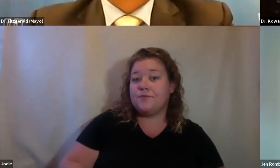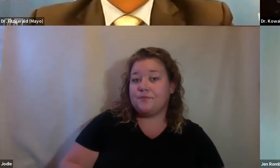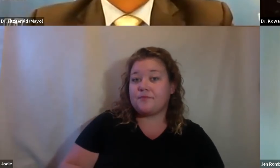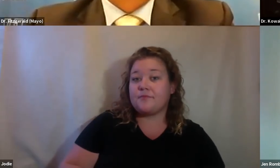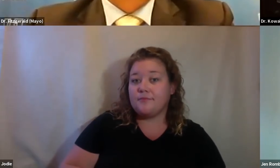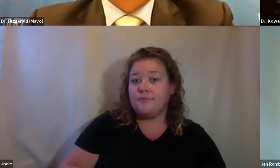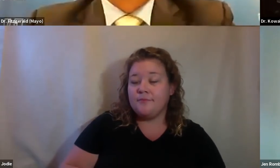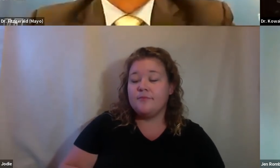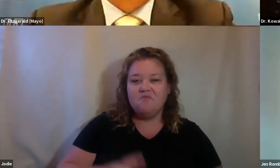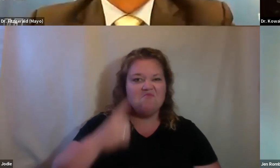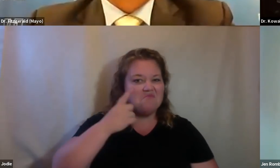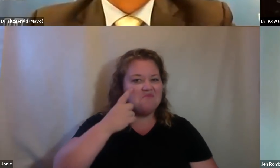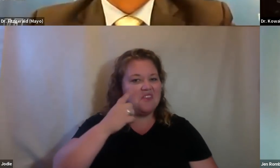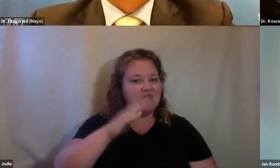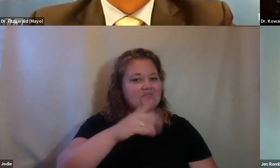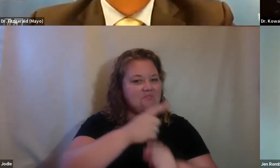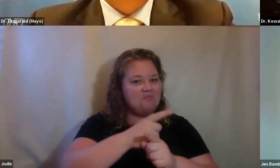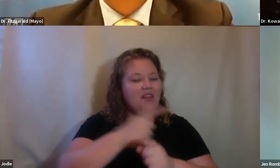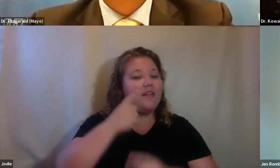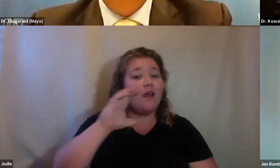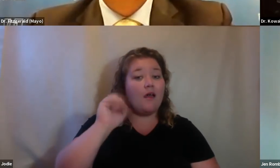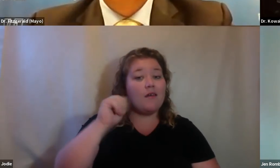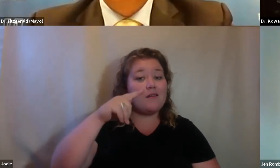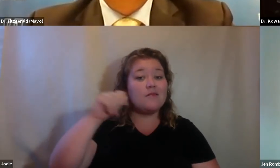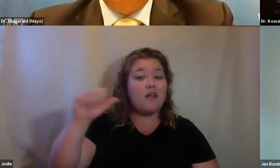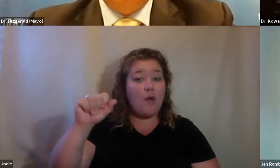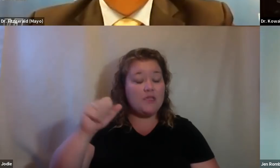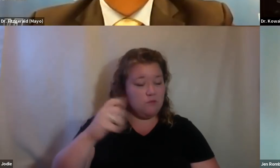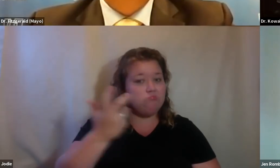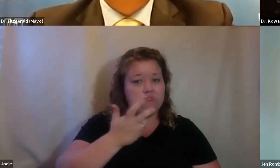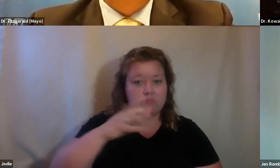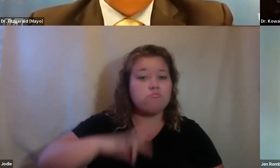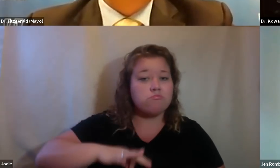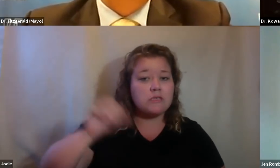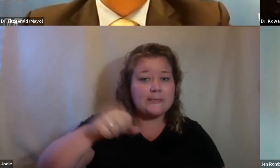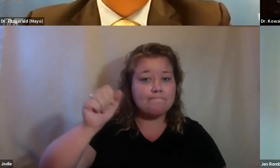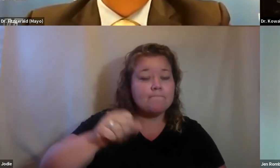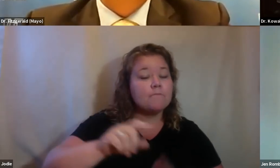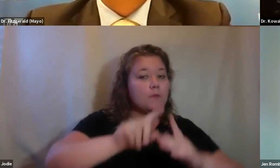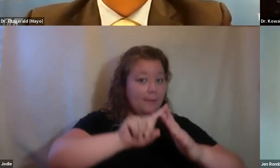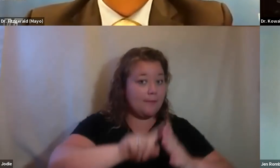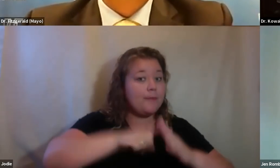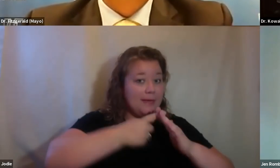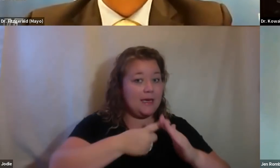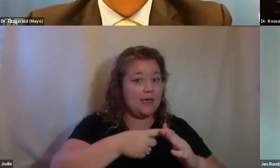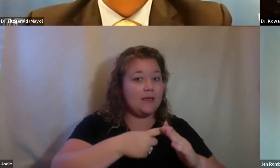answer, the COMPASS was a really useful tool when we first had